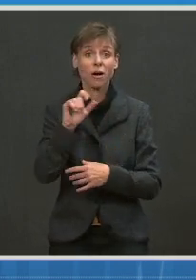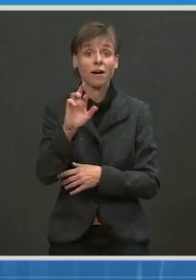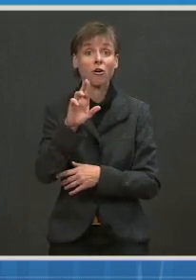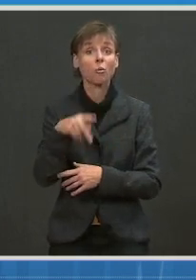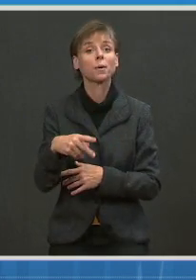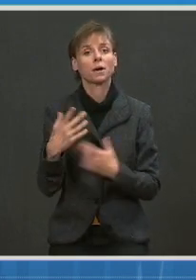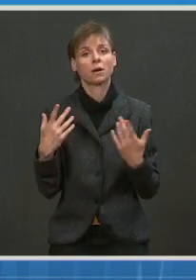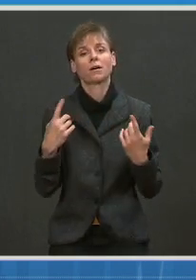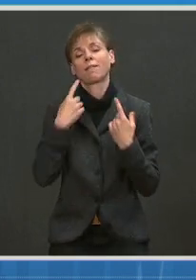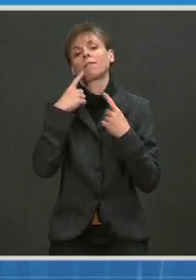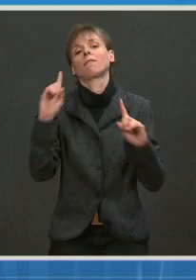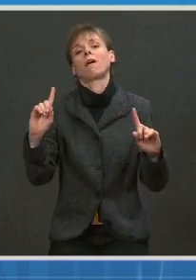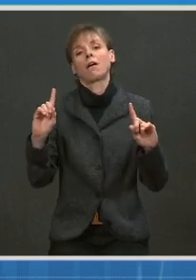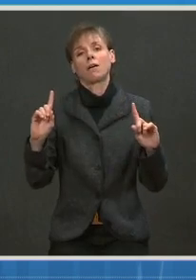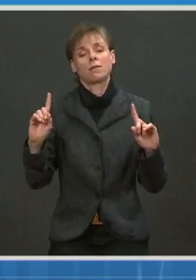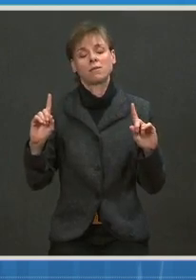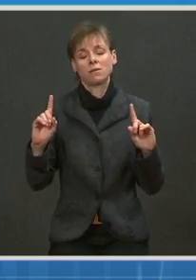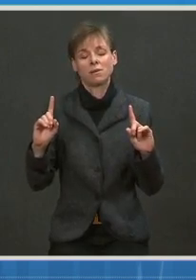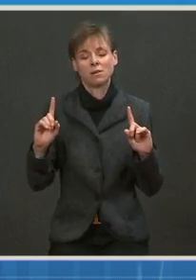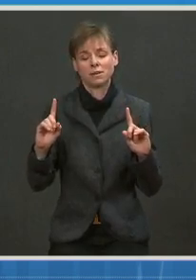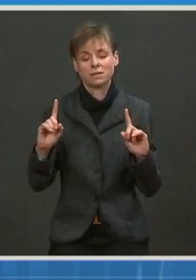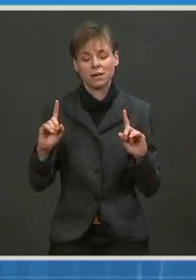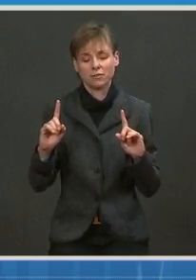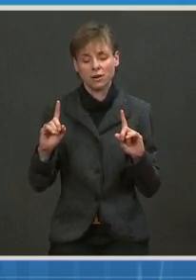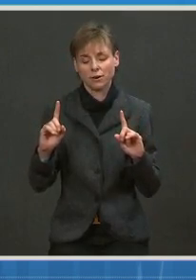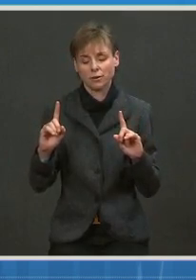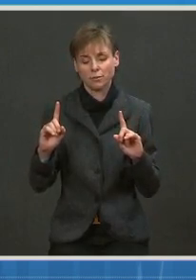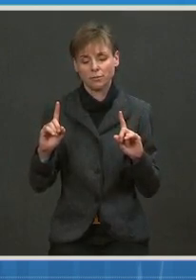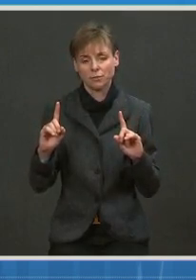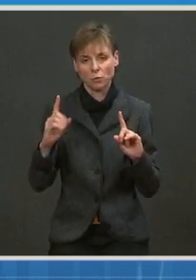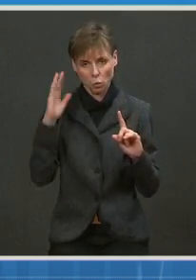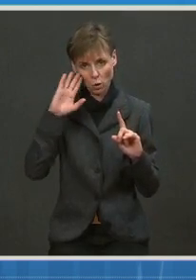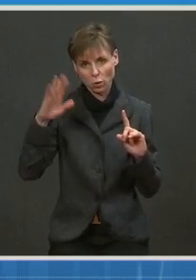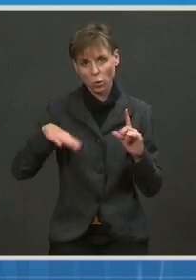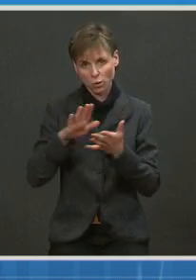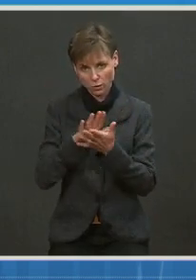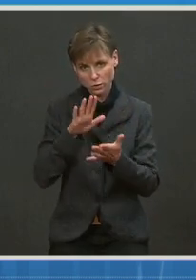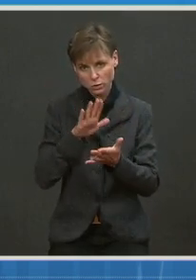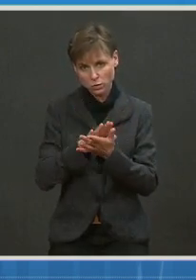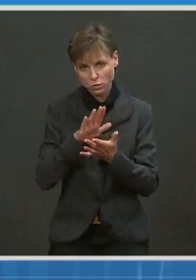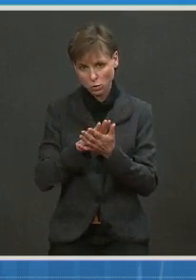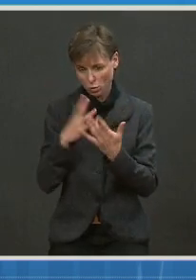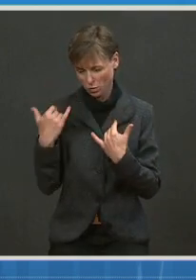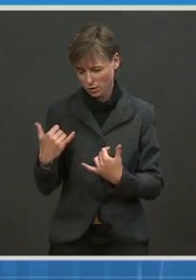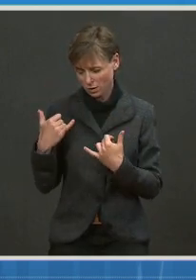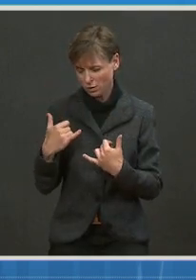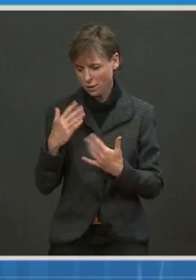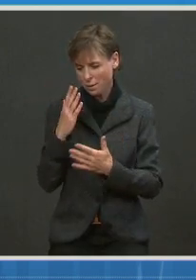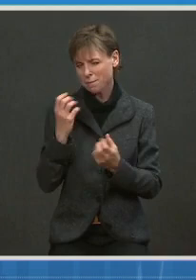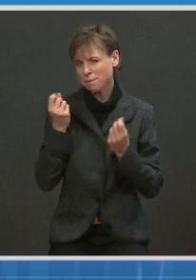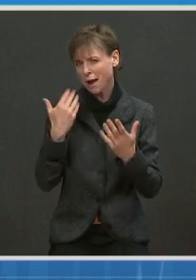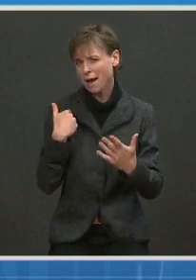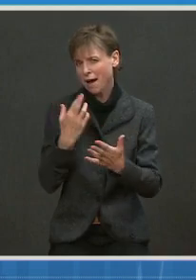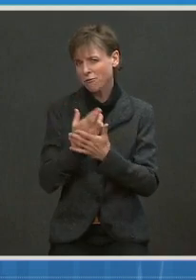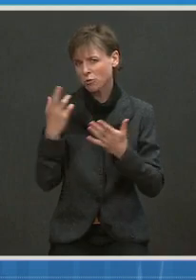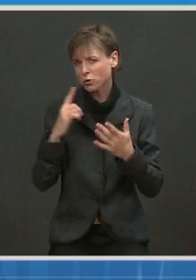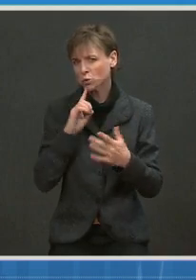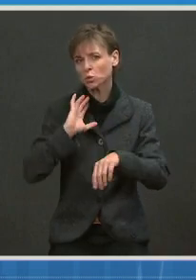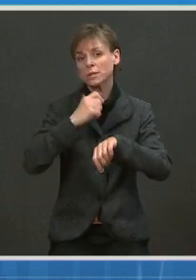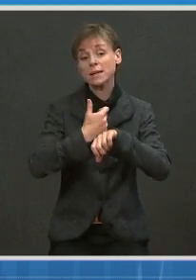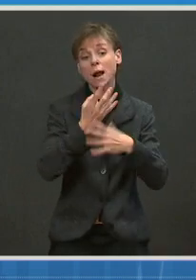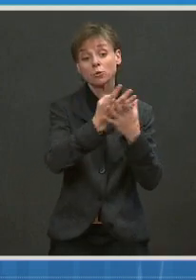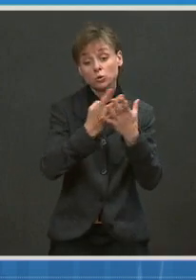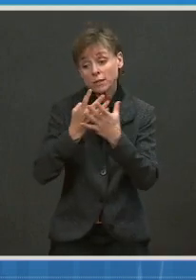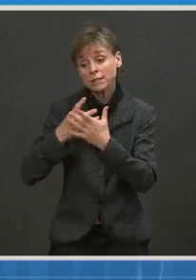plan into action. We know that school districts want to reopen, but up to this point, many lack the resources to set up COVID screening